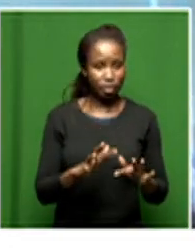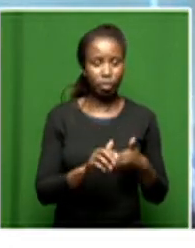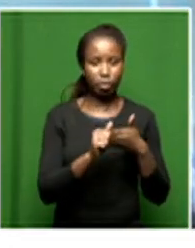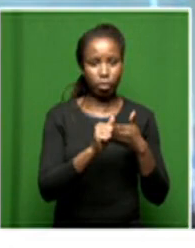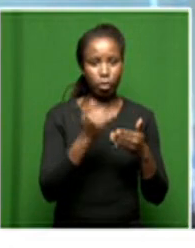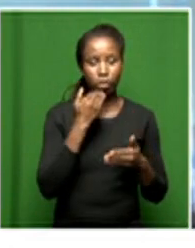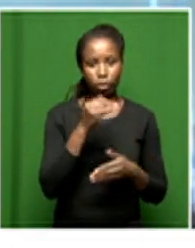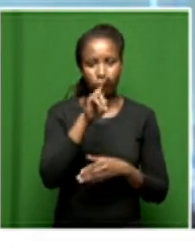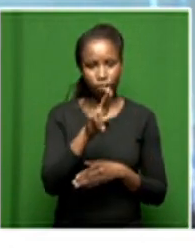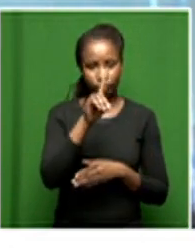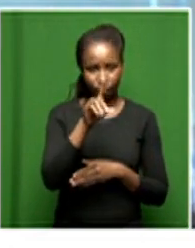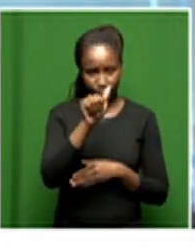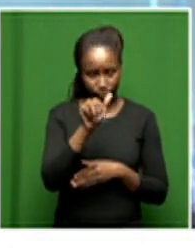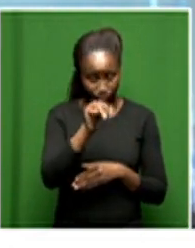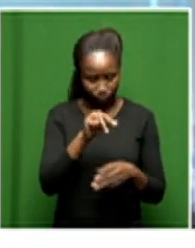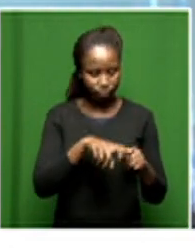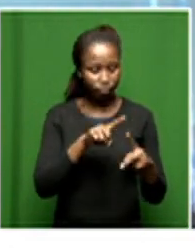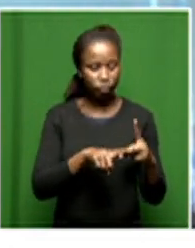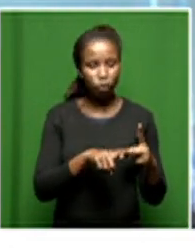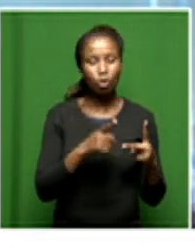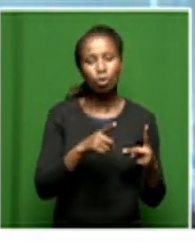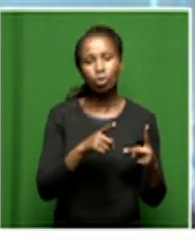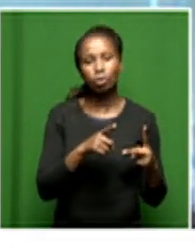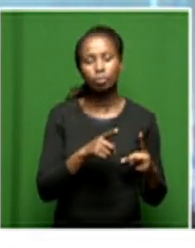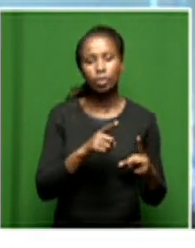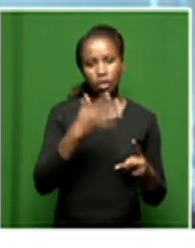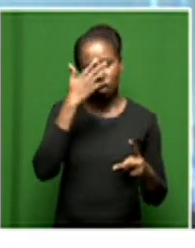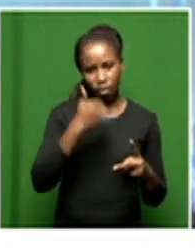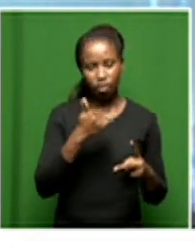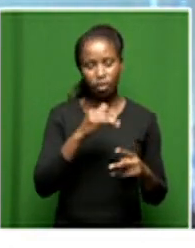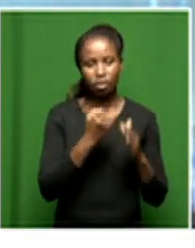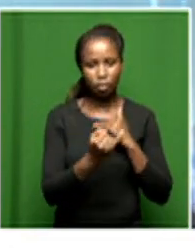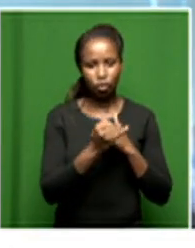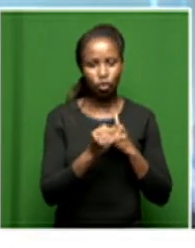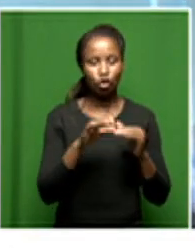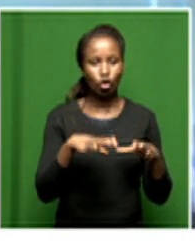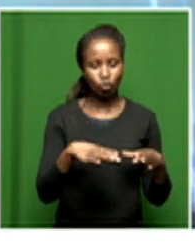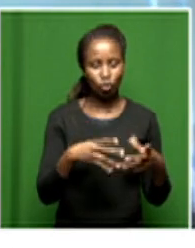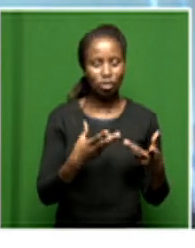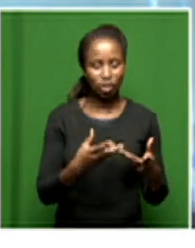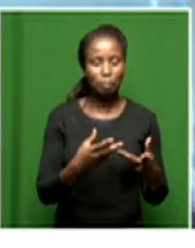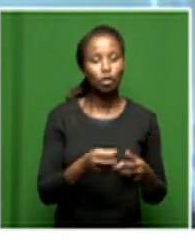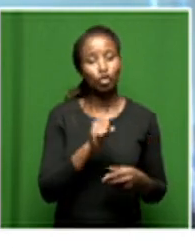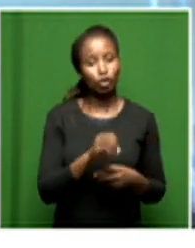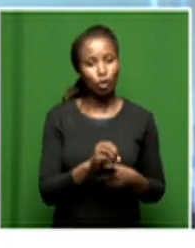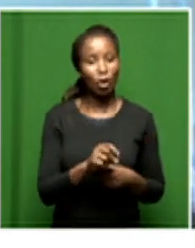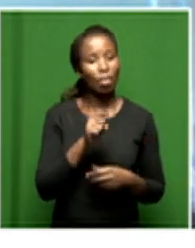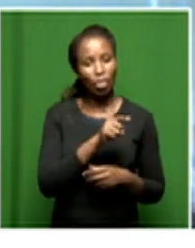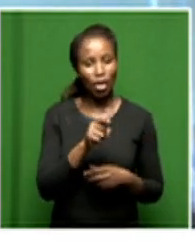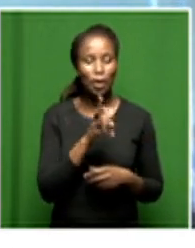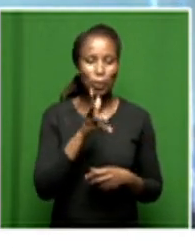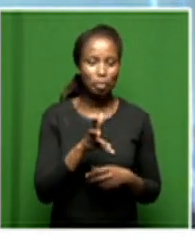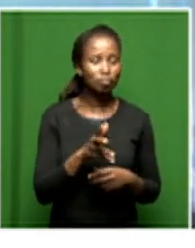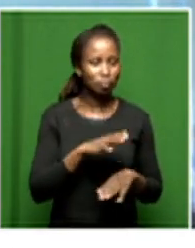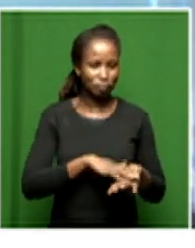the UDM or by the African Independent Congress. They never had the mayoral chain around their neck. So there will be a lot of